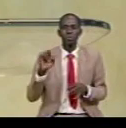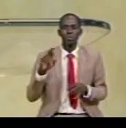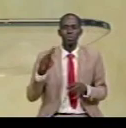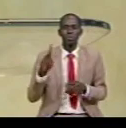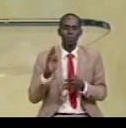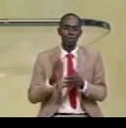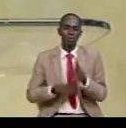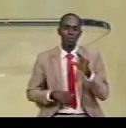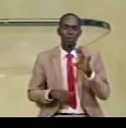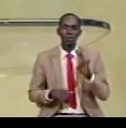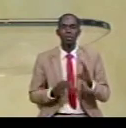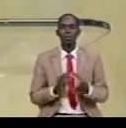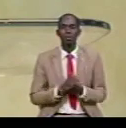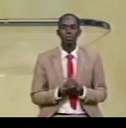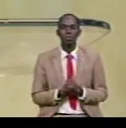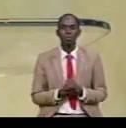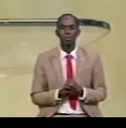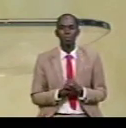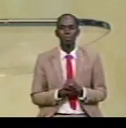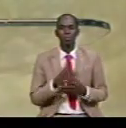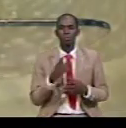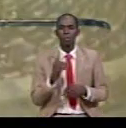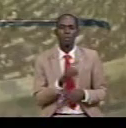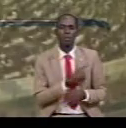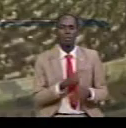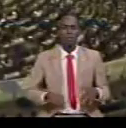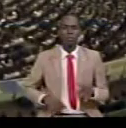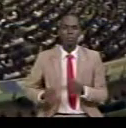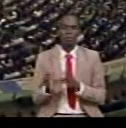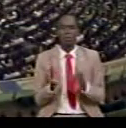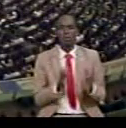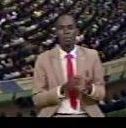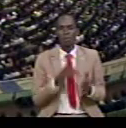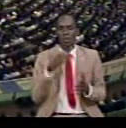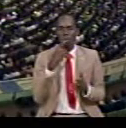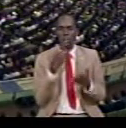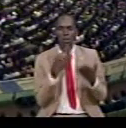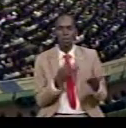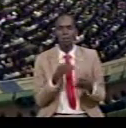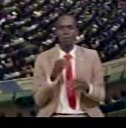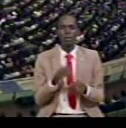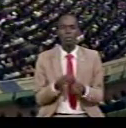Mark chapter 7, the Lord Jesus said there in verse